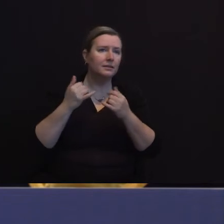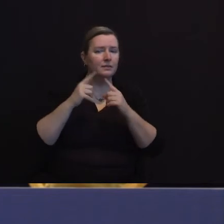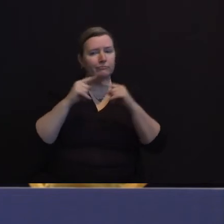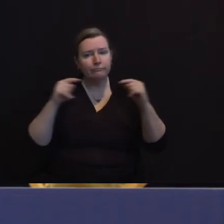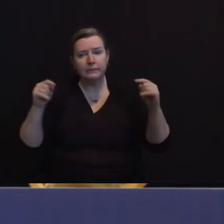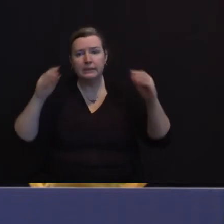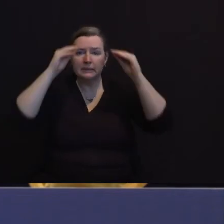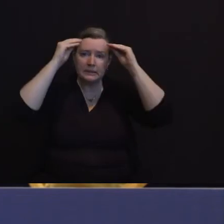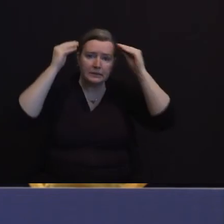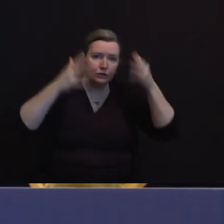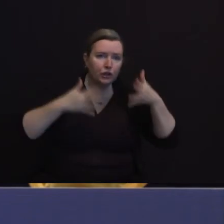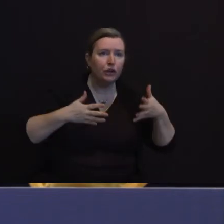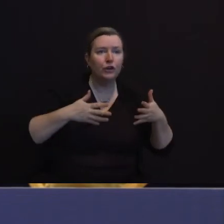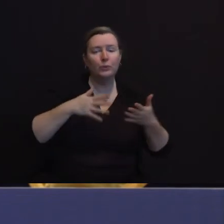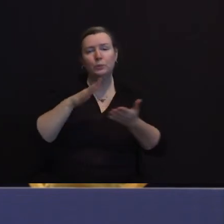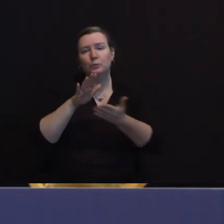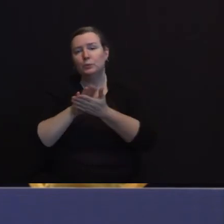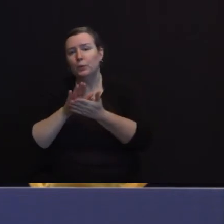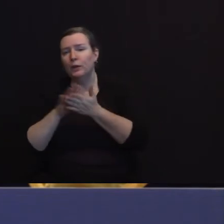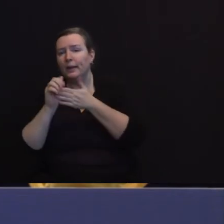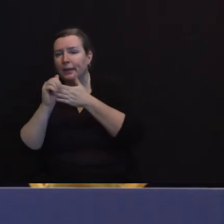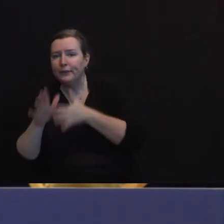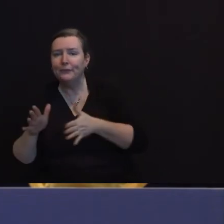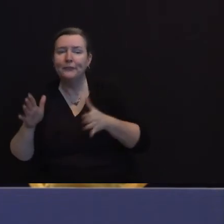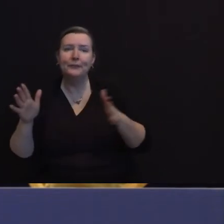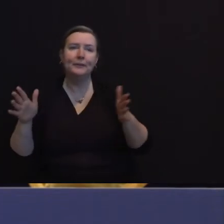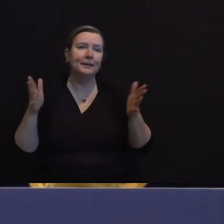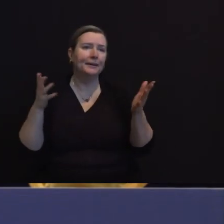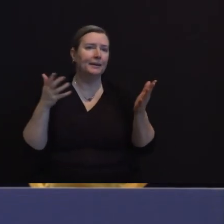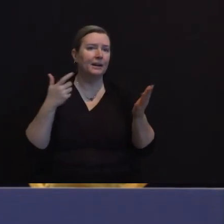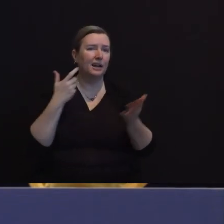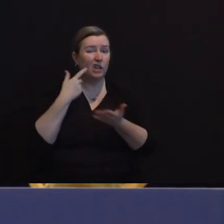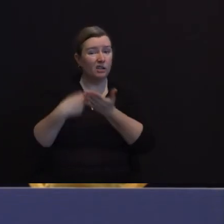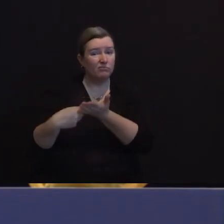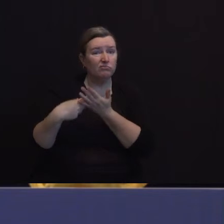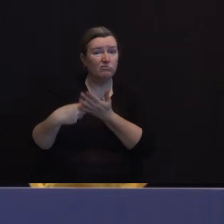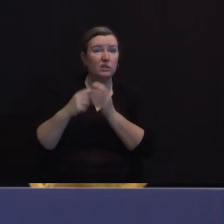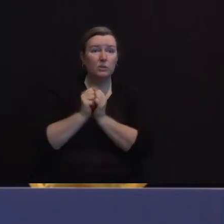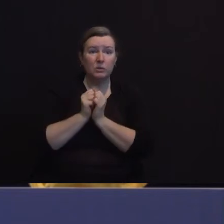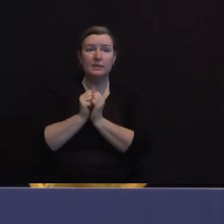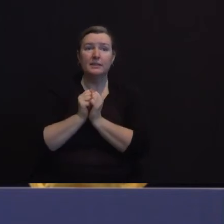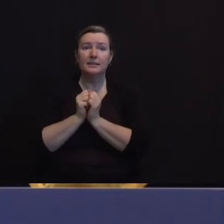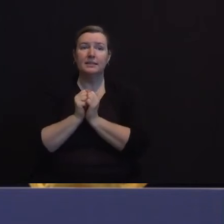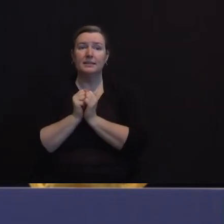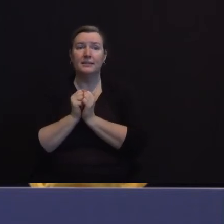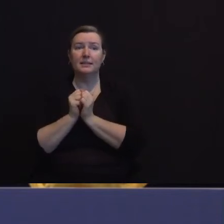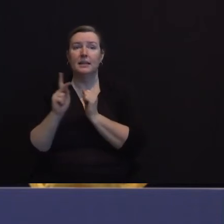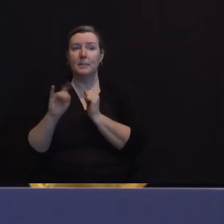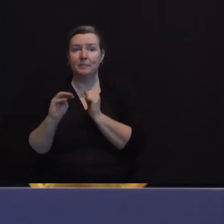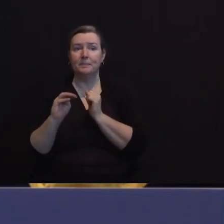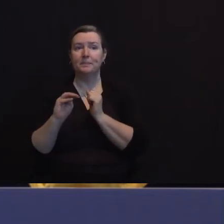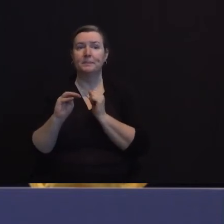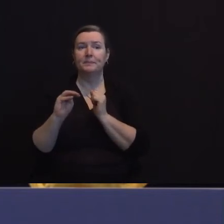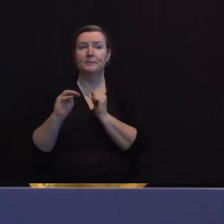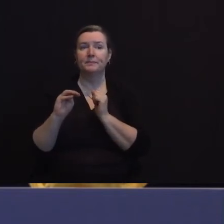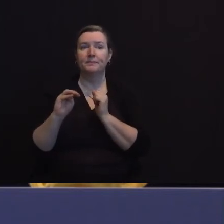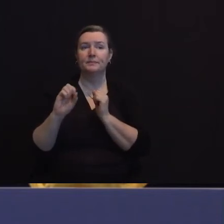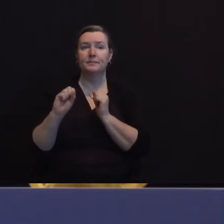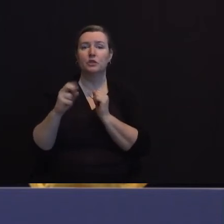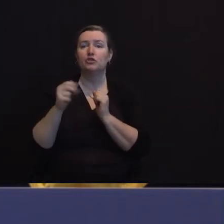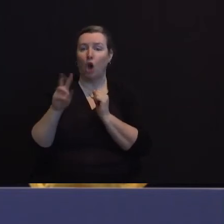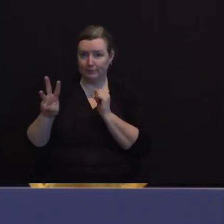Shaw, who's a union leader and a terrific educator in Lakewood today. It wasn't about the digital divide, but it